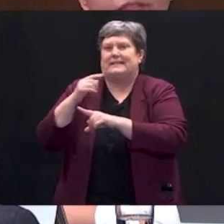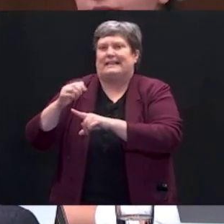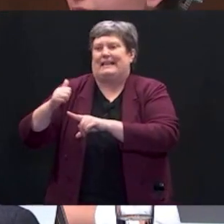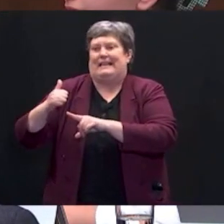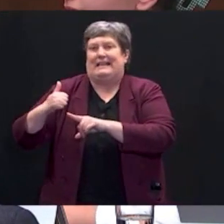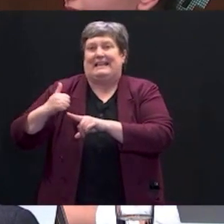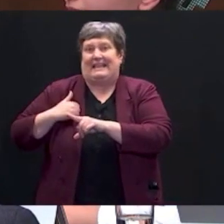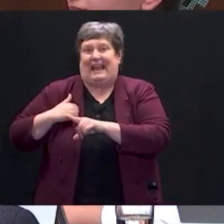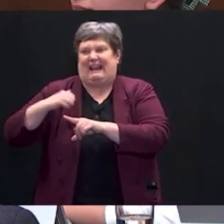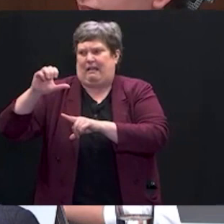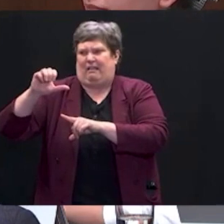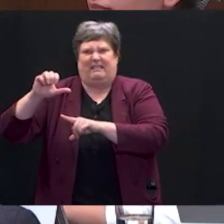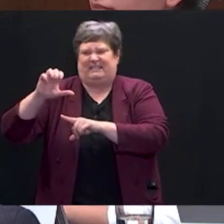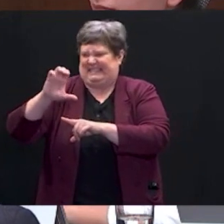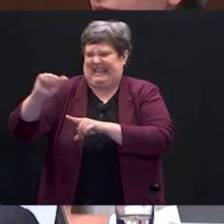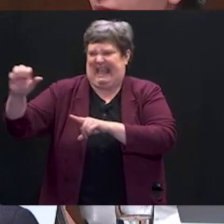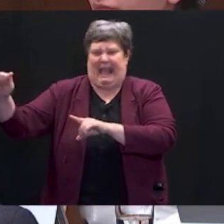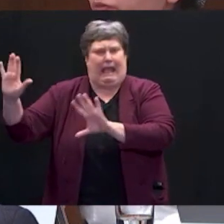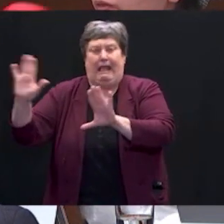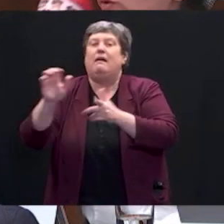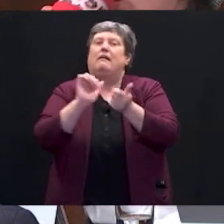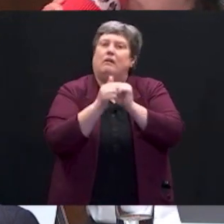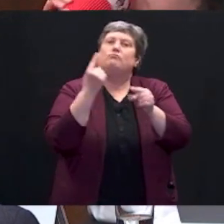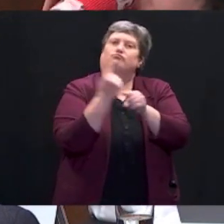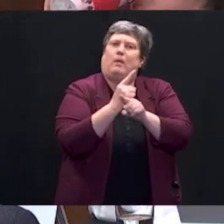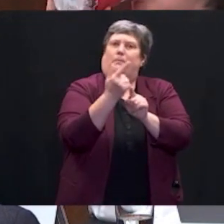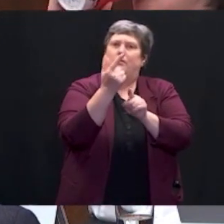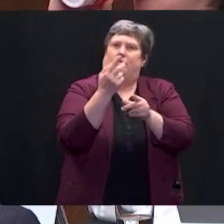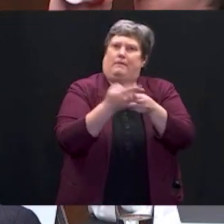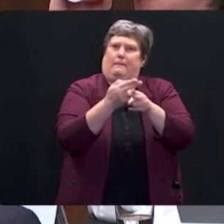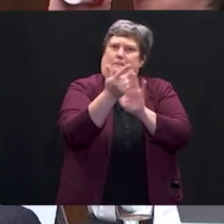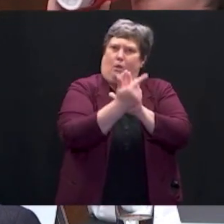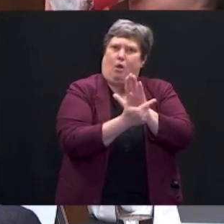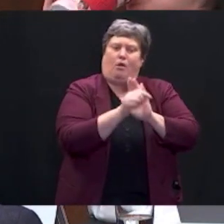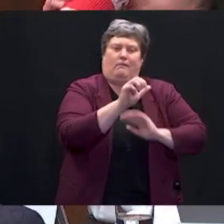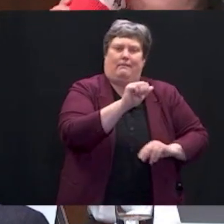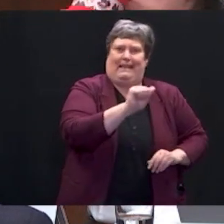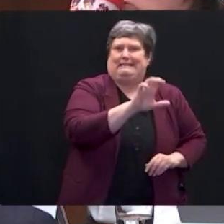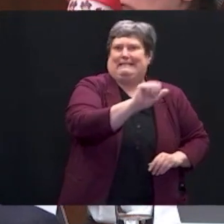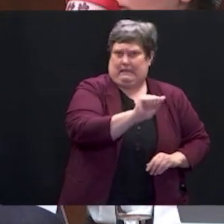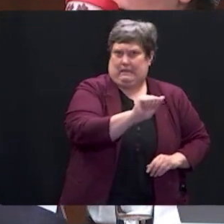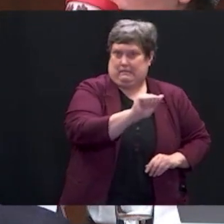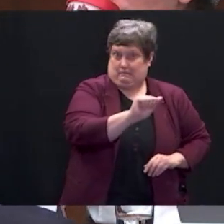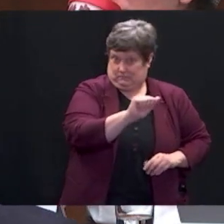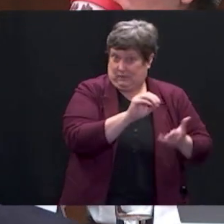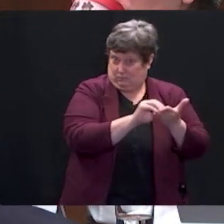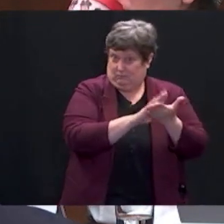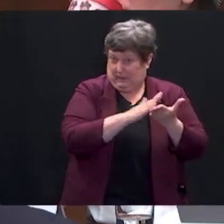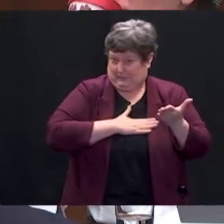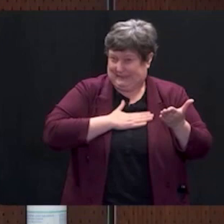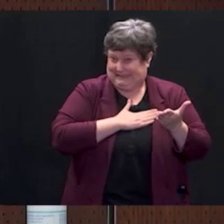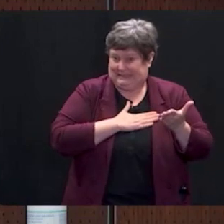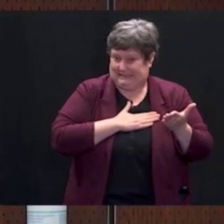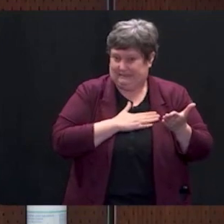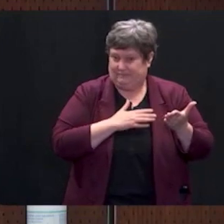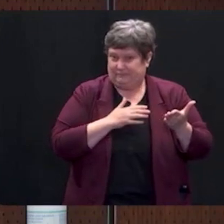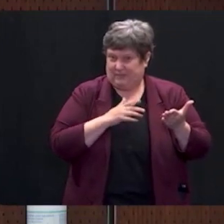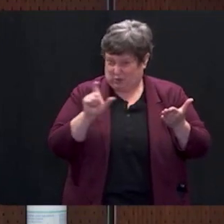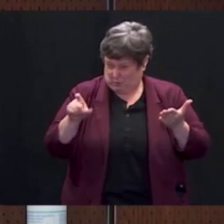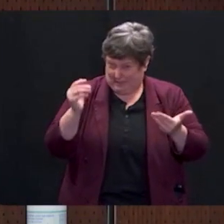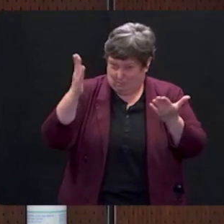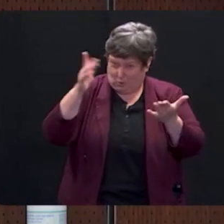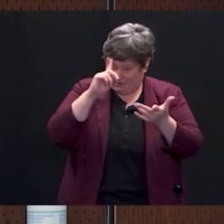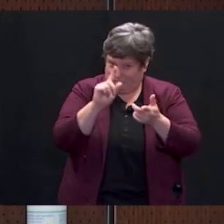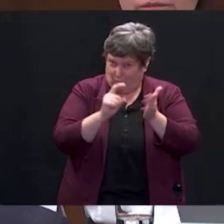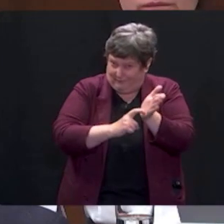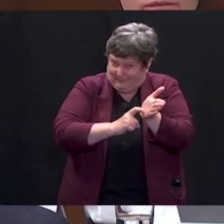Canada Accessibility Act to the Accessible Canada Act, that would be terrific. And I'm not sure if we need a